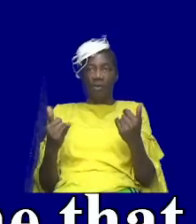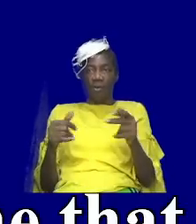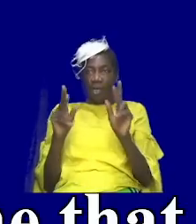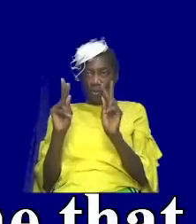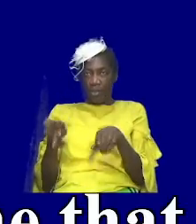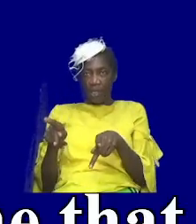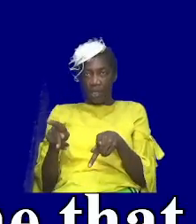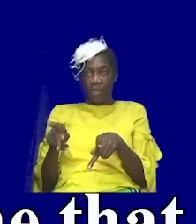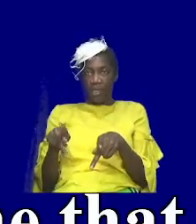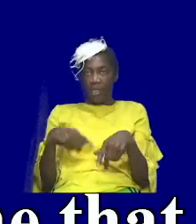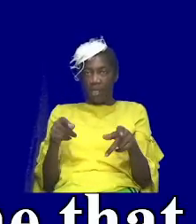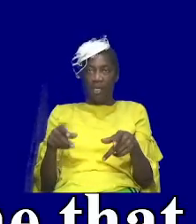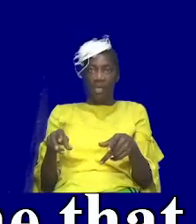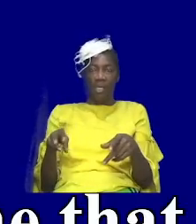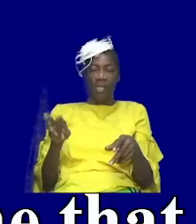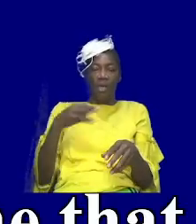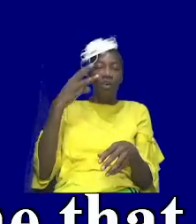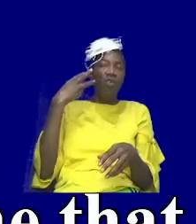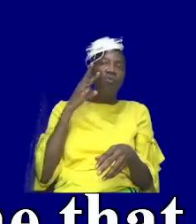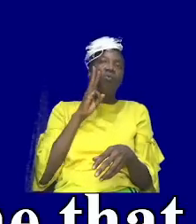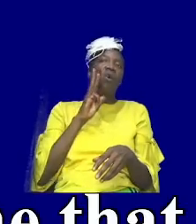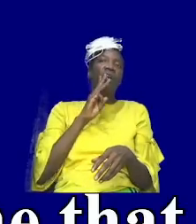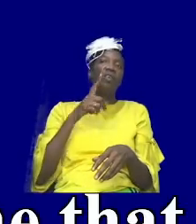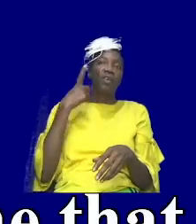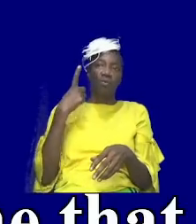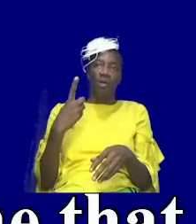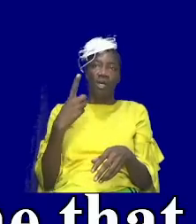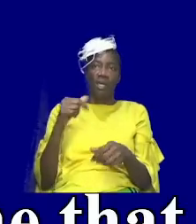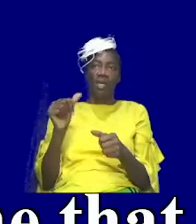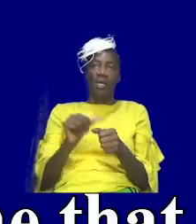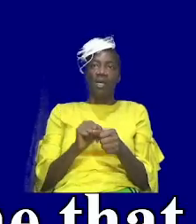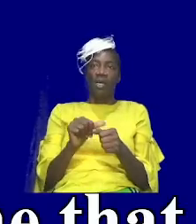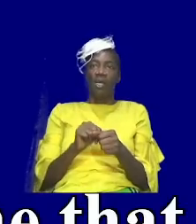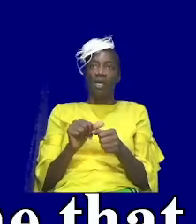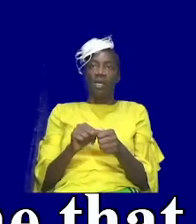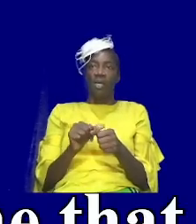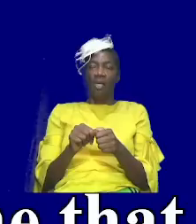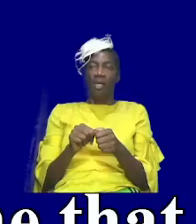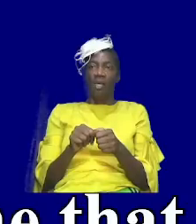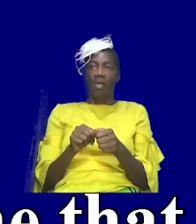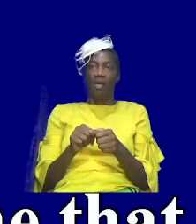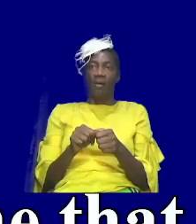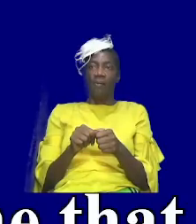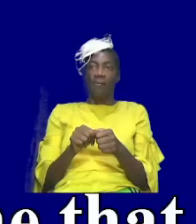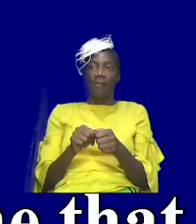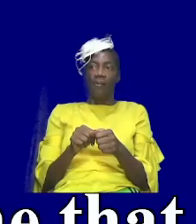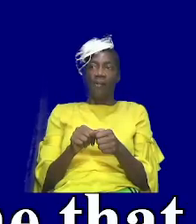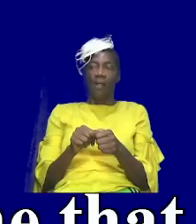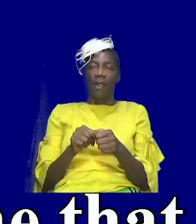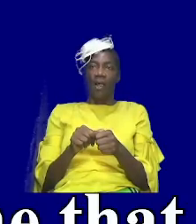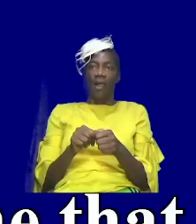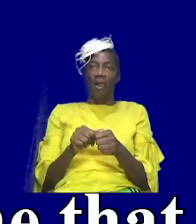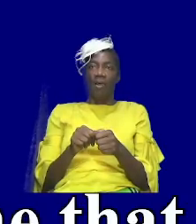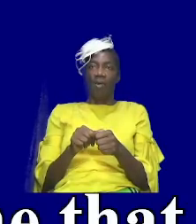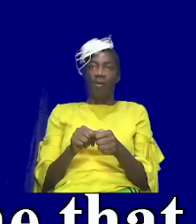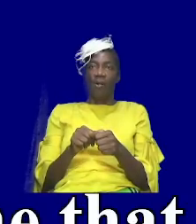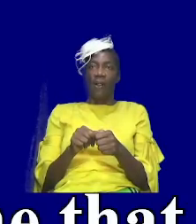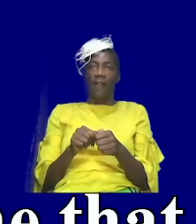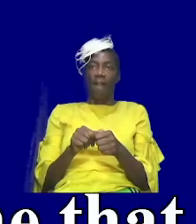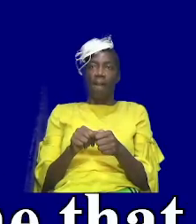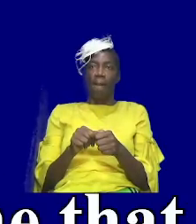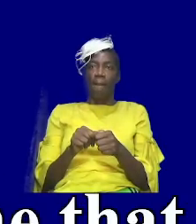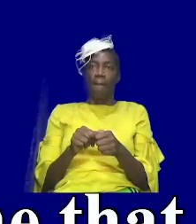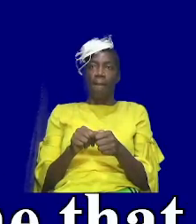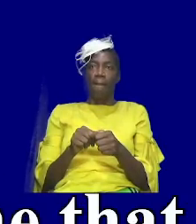planteth and he that watereth are one. And this again is an analogy of